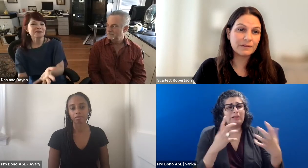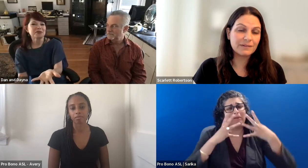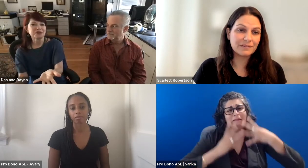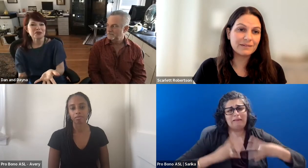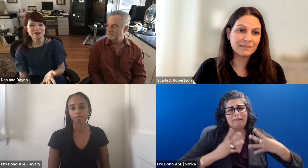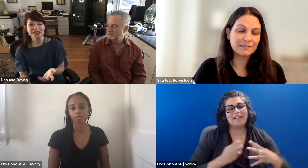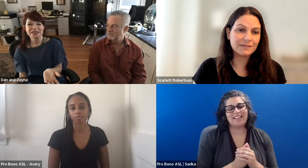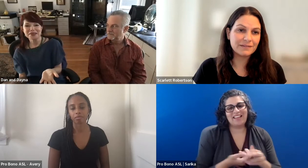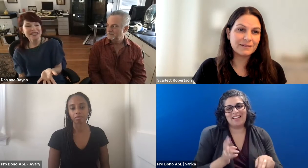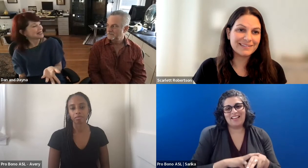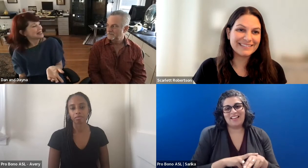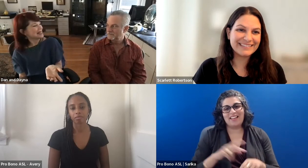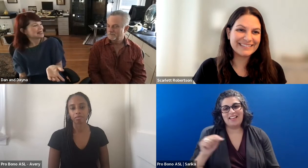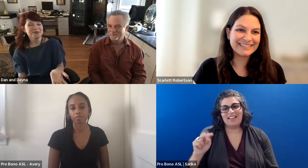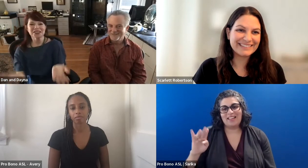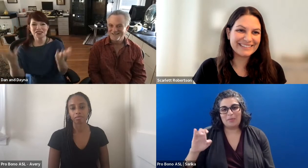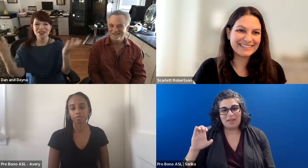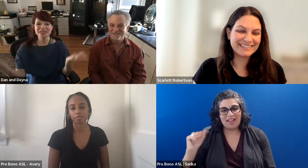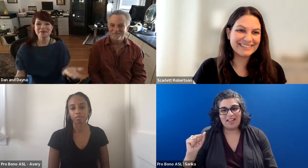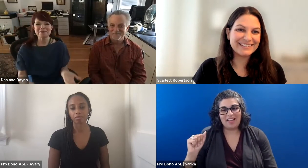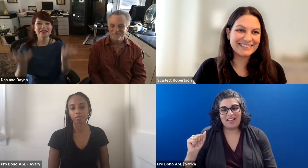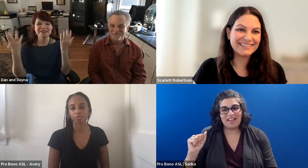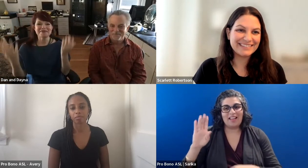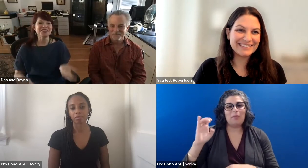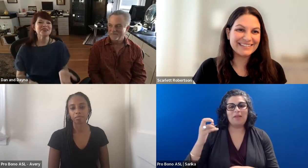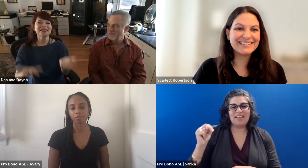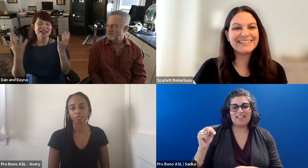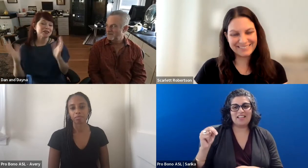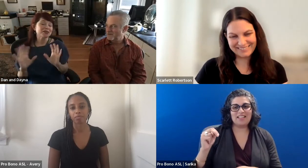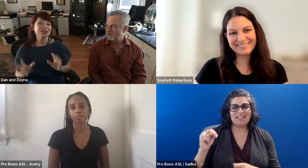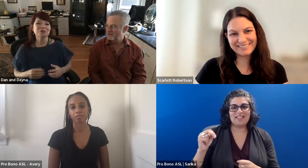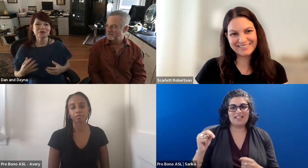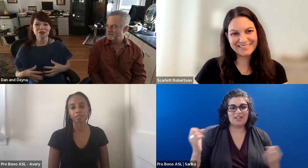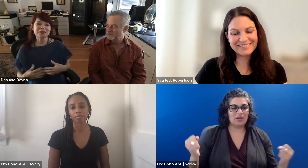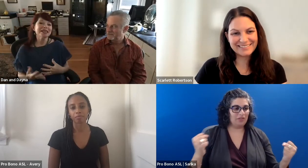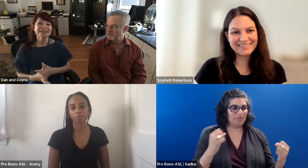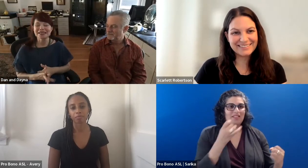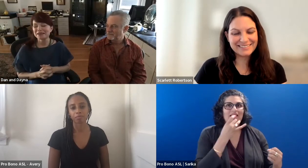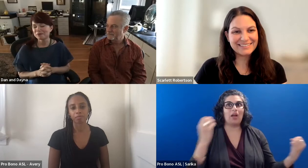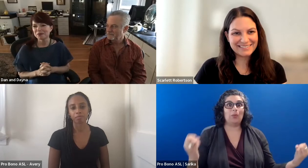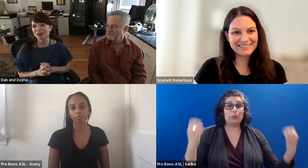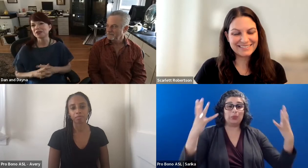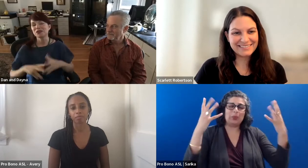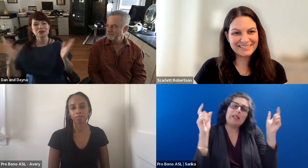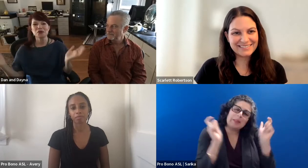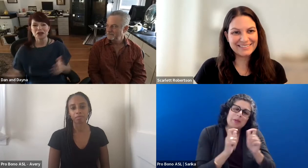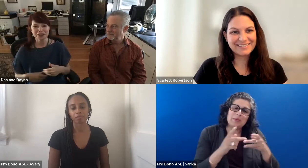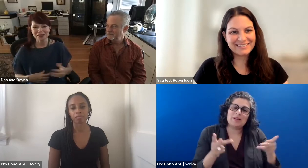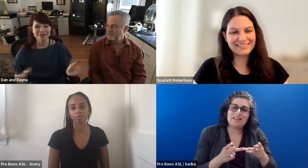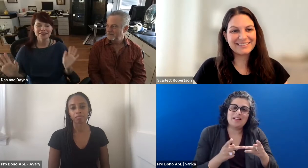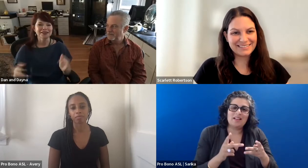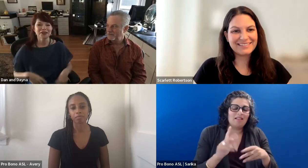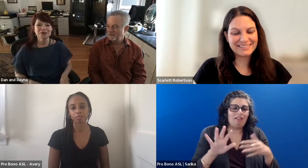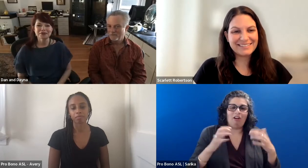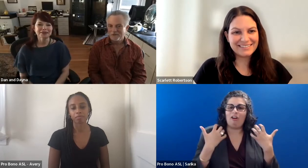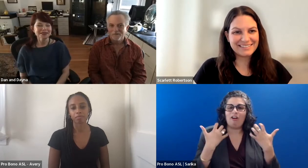course, when we were in Tribeca at the Beacon and the Beacon shots come up, you know, as because it was such a pivotal place, the whole audience